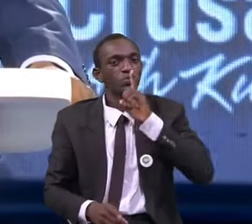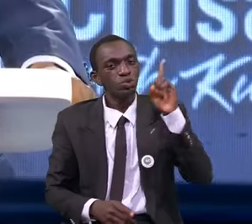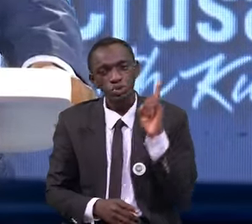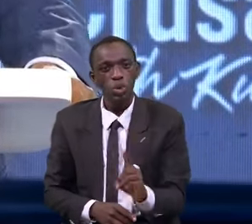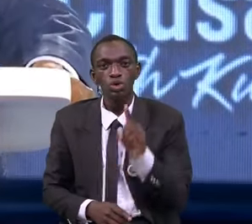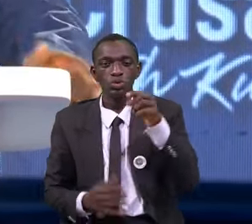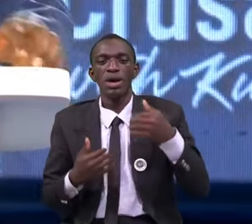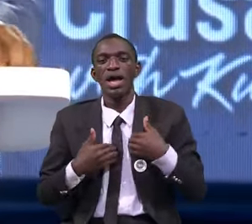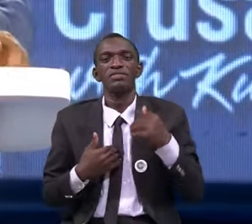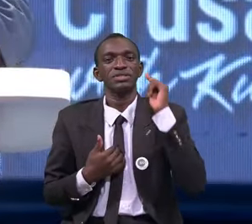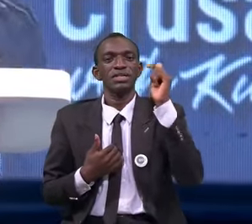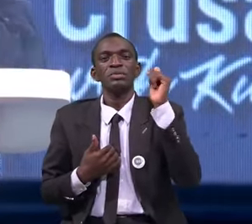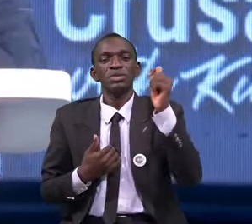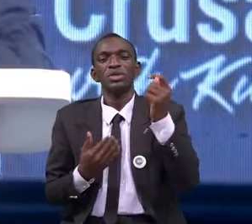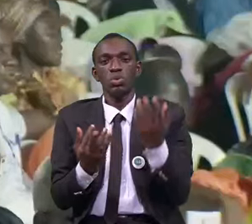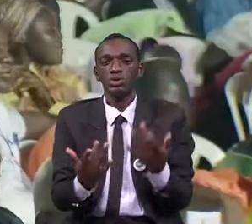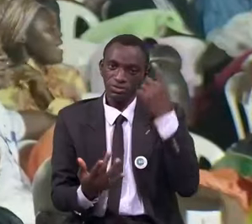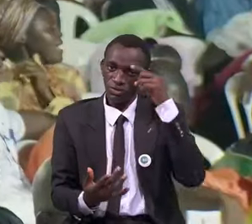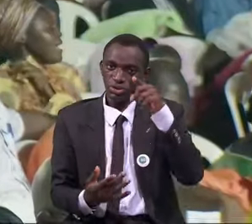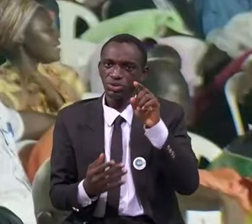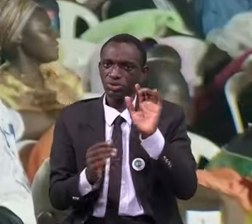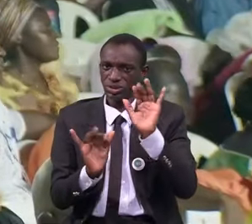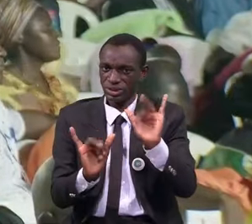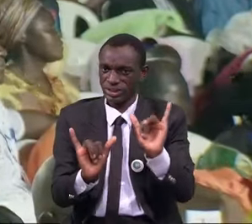you. Wait for that testimony.